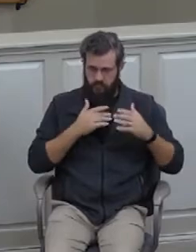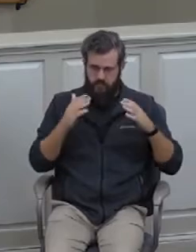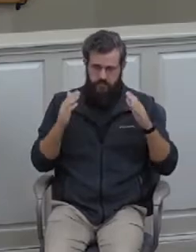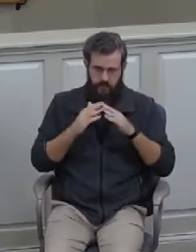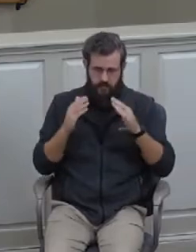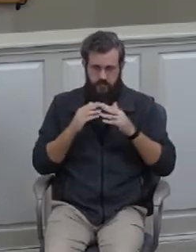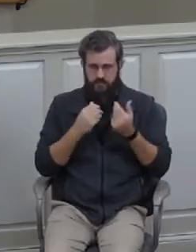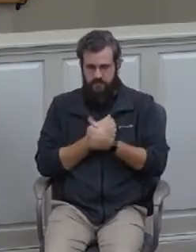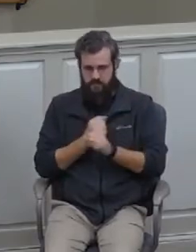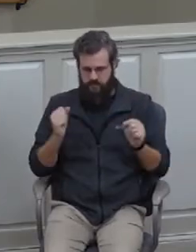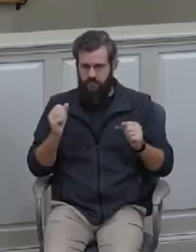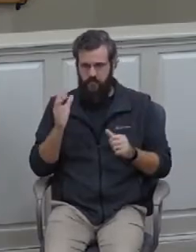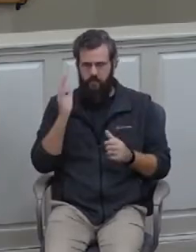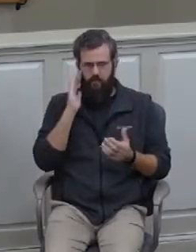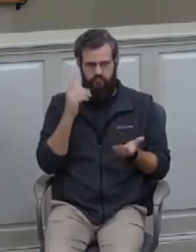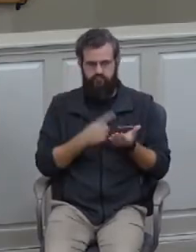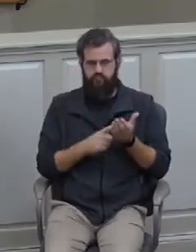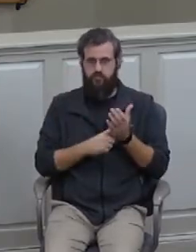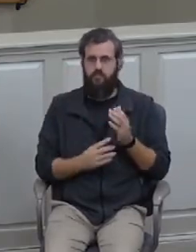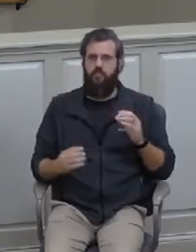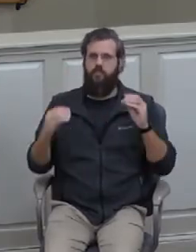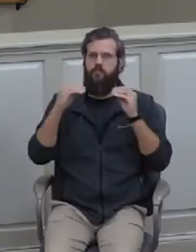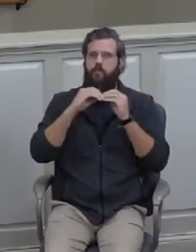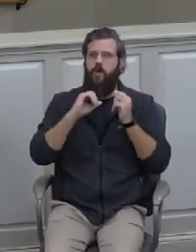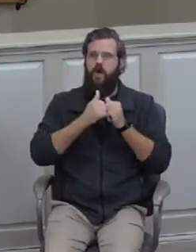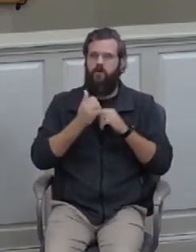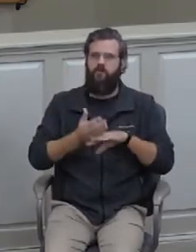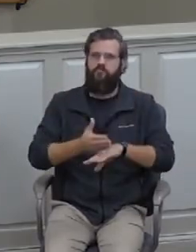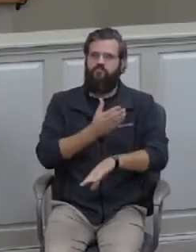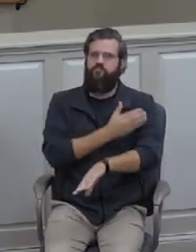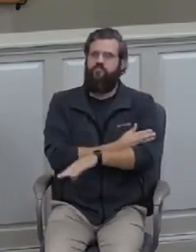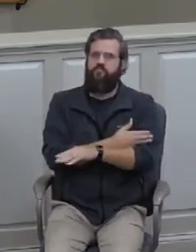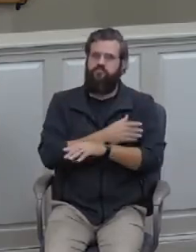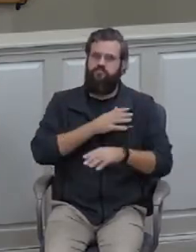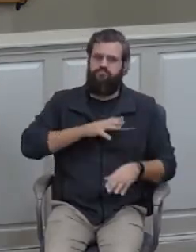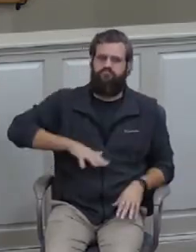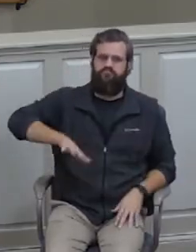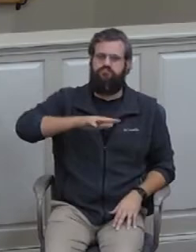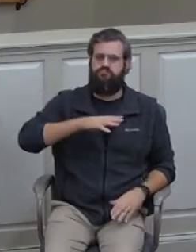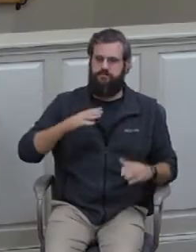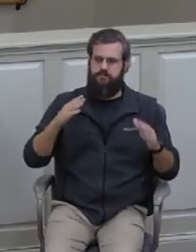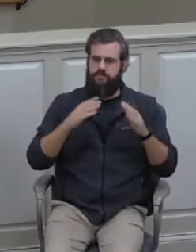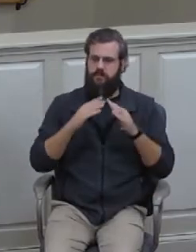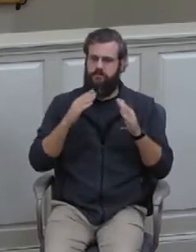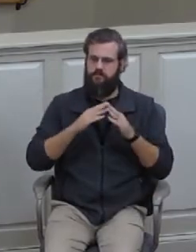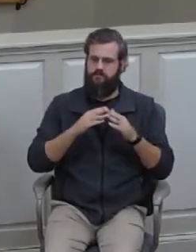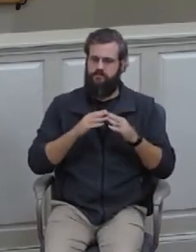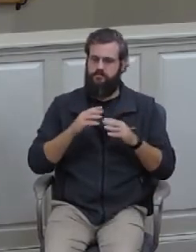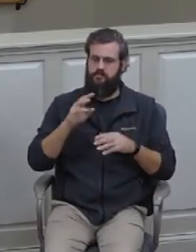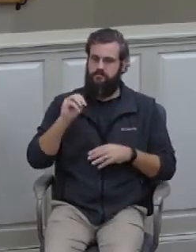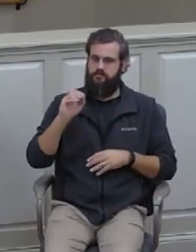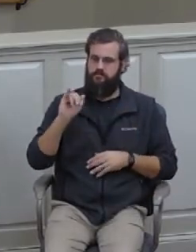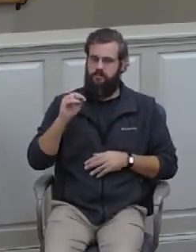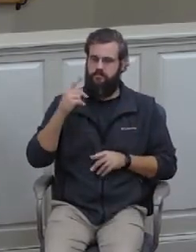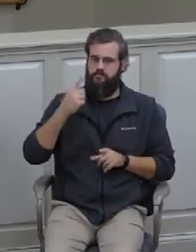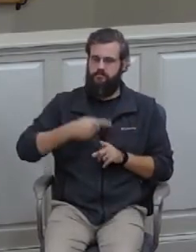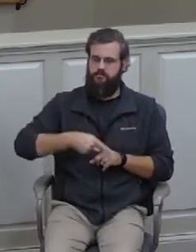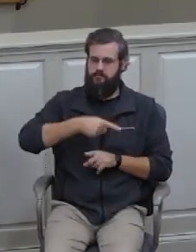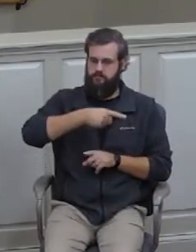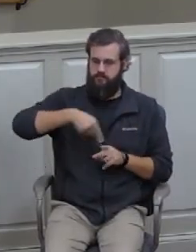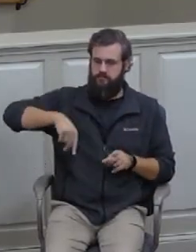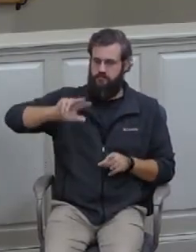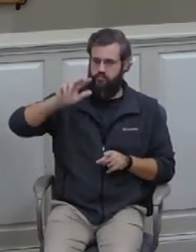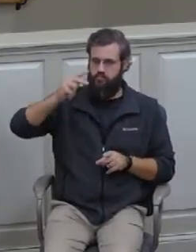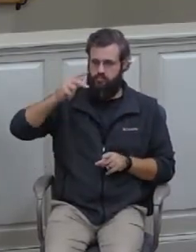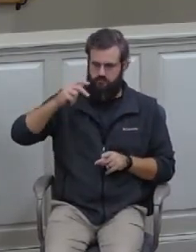we're proceeding with discussing how we can improve the safety at the Main and 3rd Street intersection as well. And I